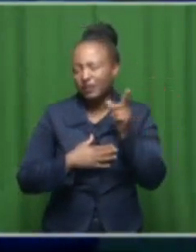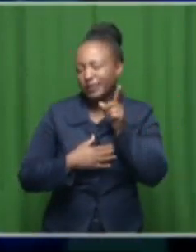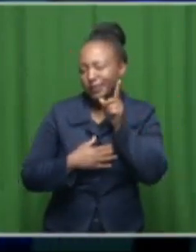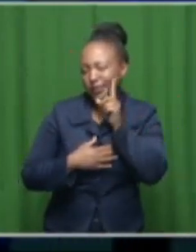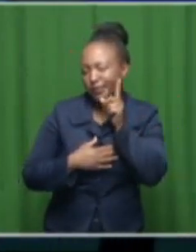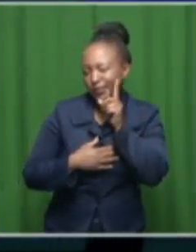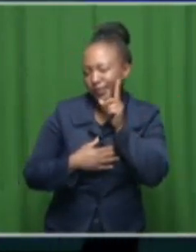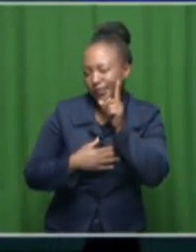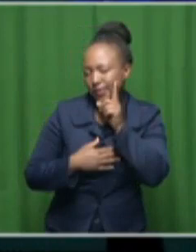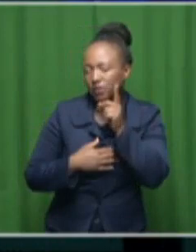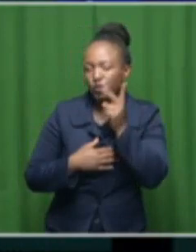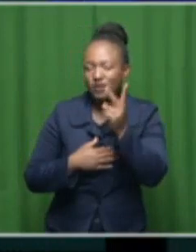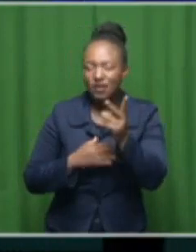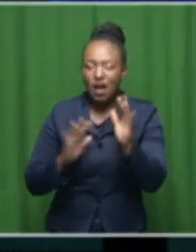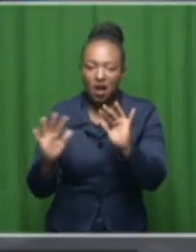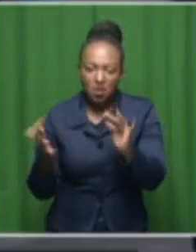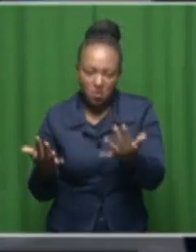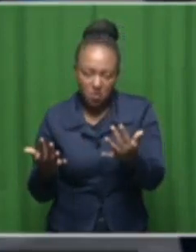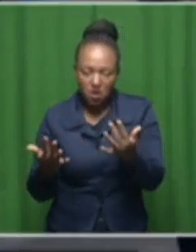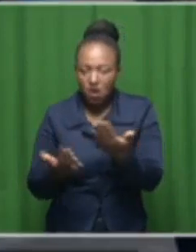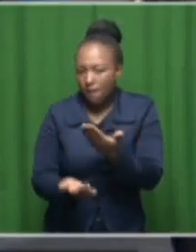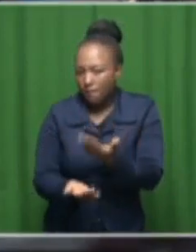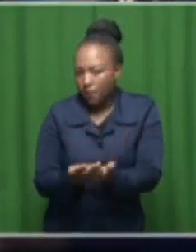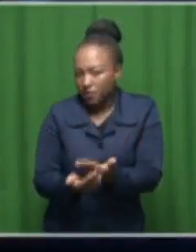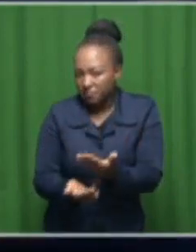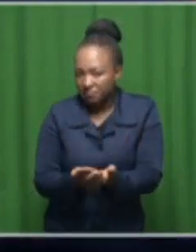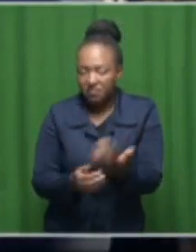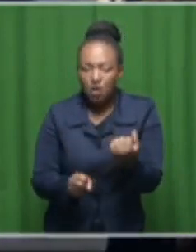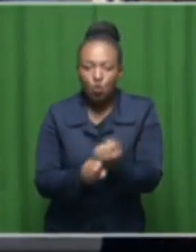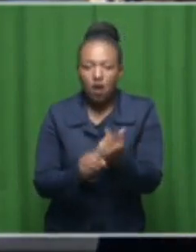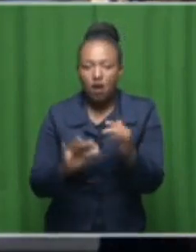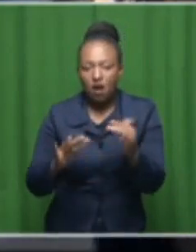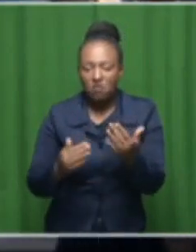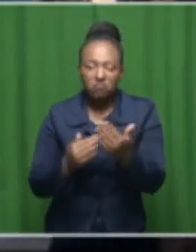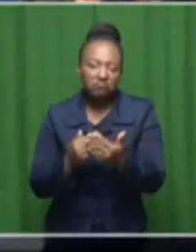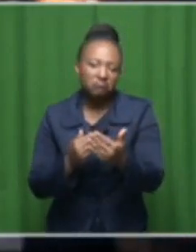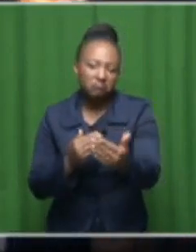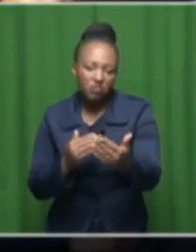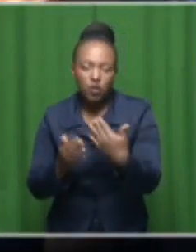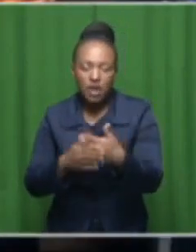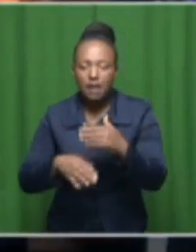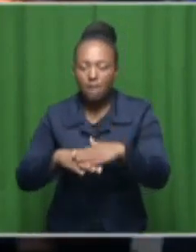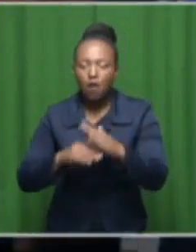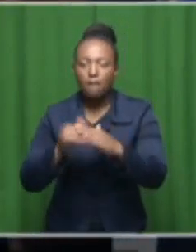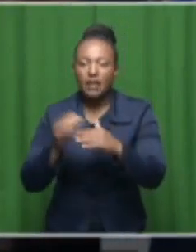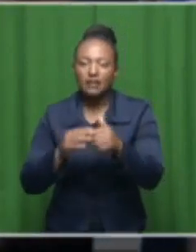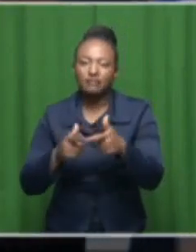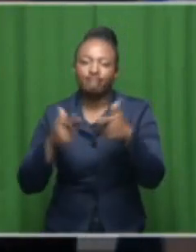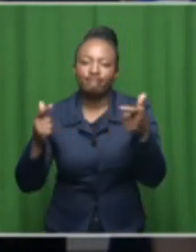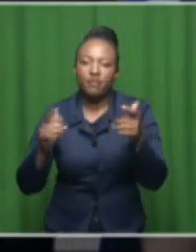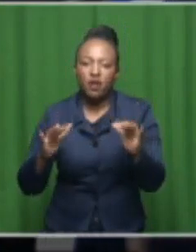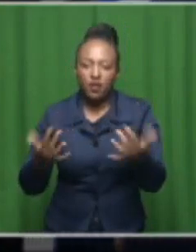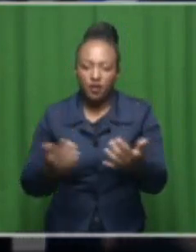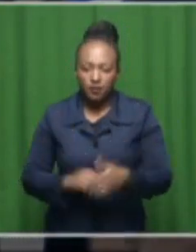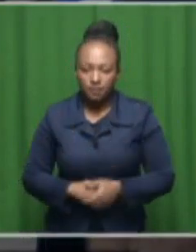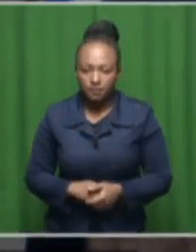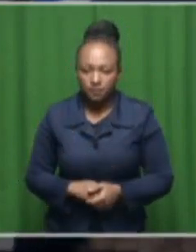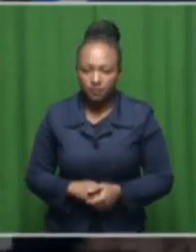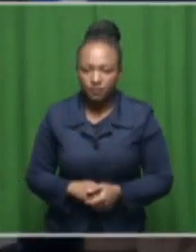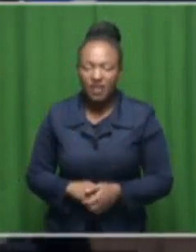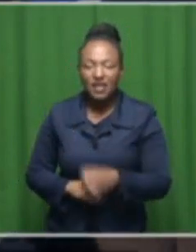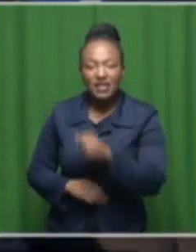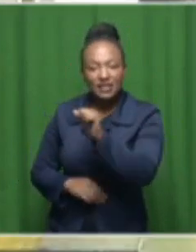will, to see what is possible, how this will work, and how it can be expanded upon. Yeah, so it was definitely phase